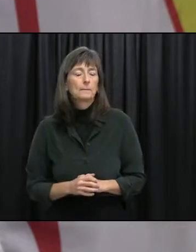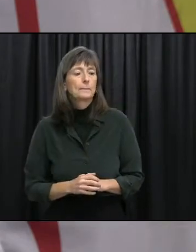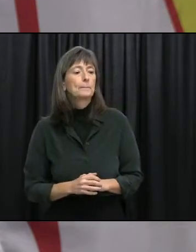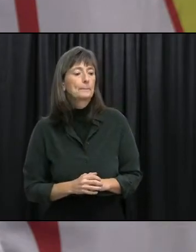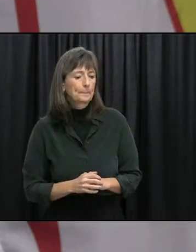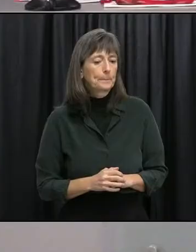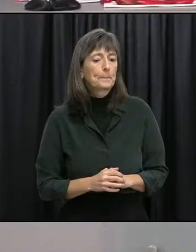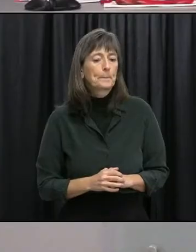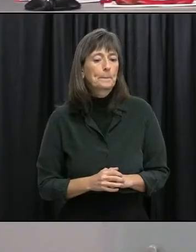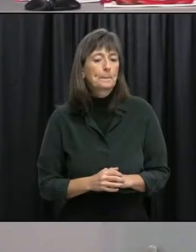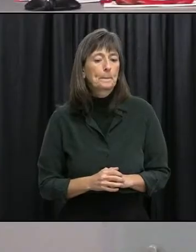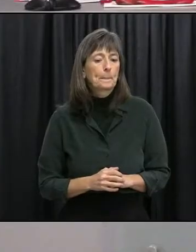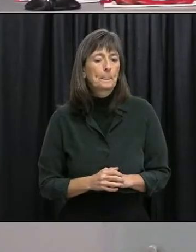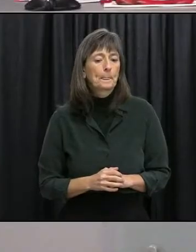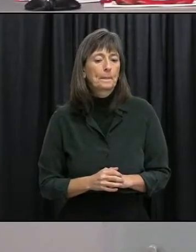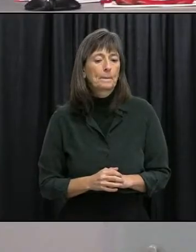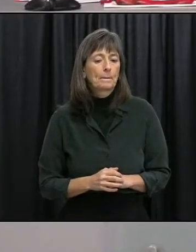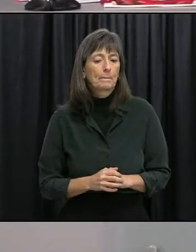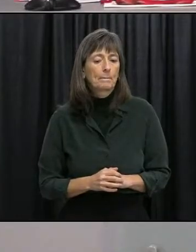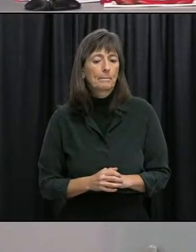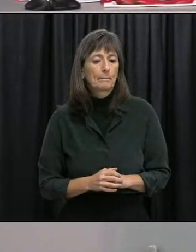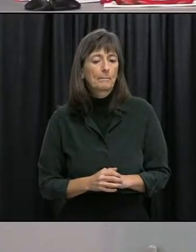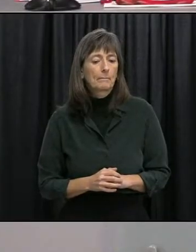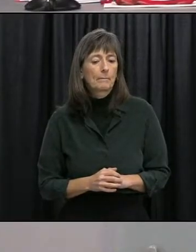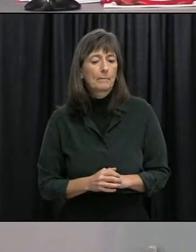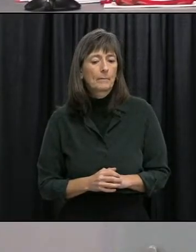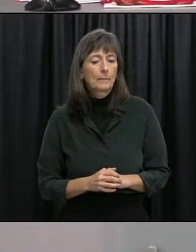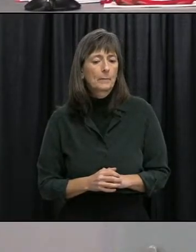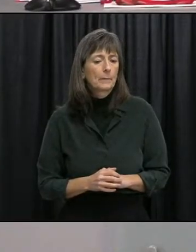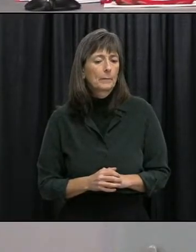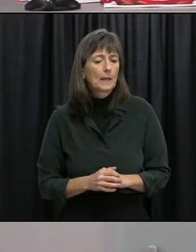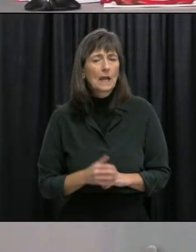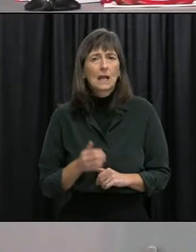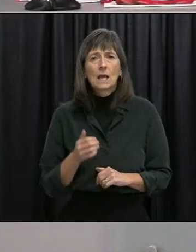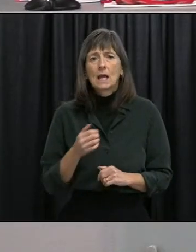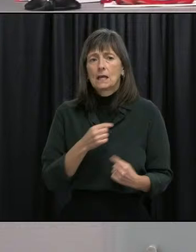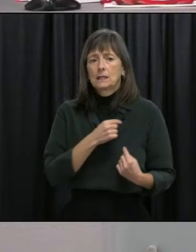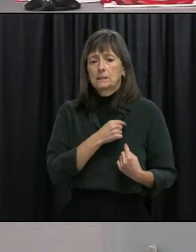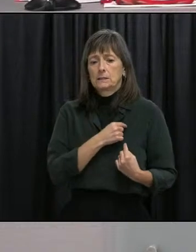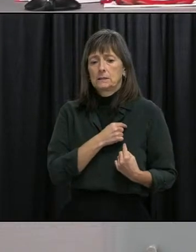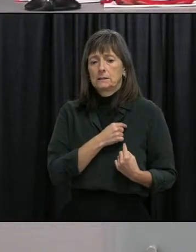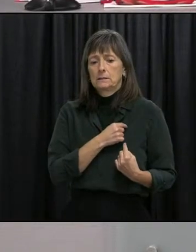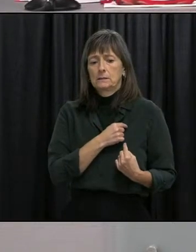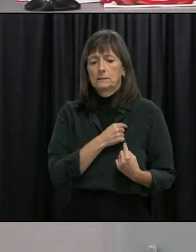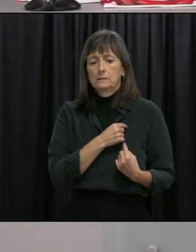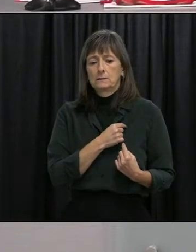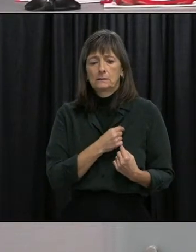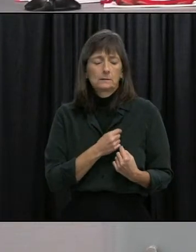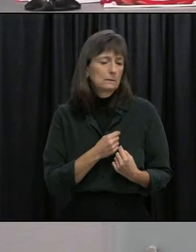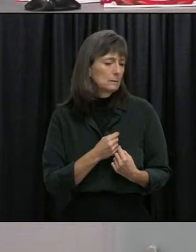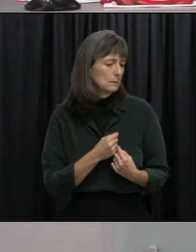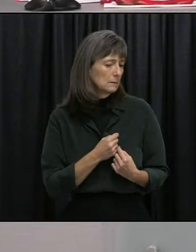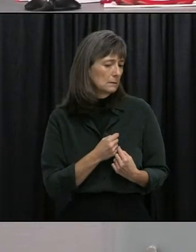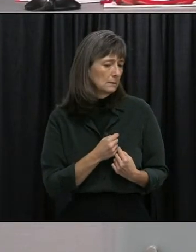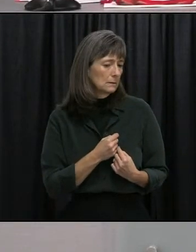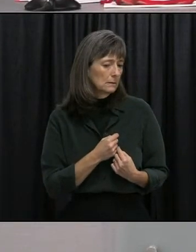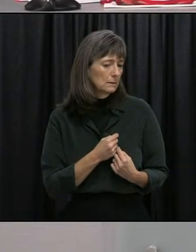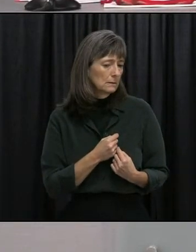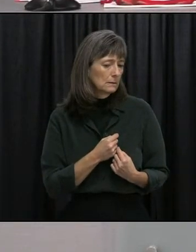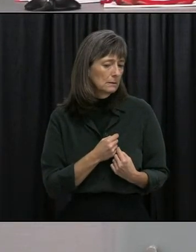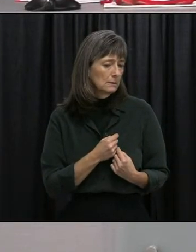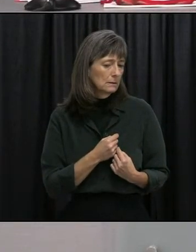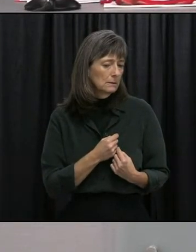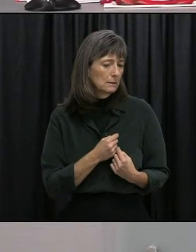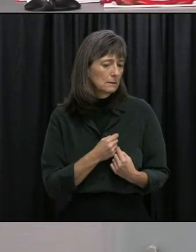Okay, thank you. And is there anything that's happened since the period of this report that would cause you to revise